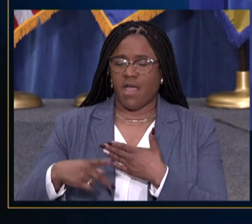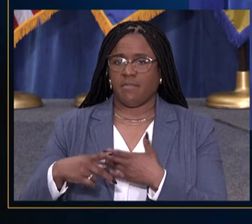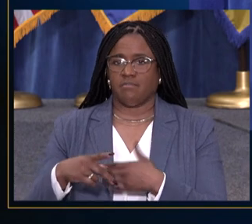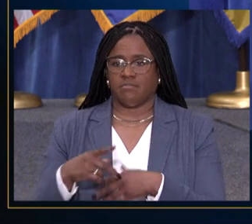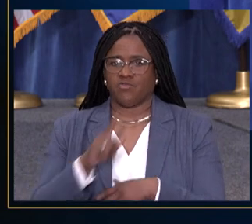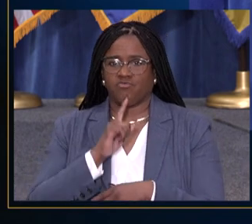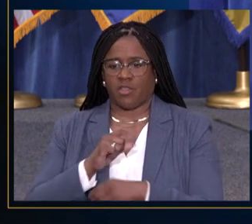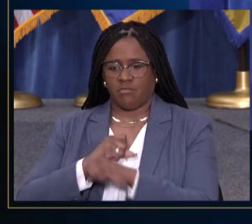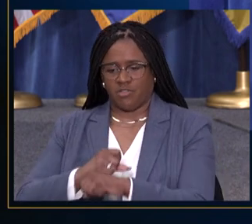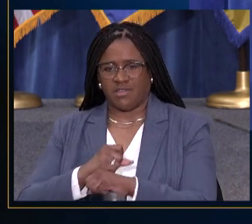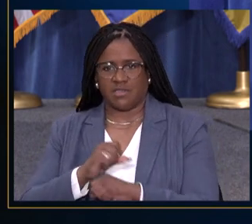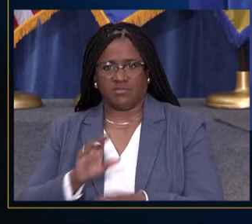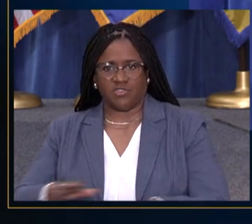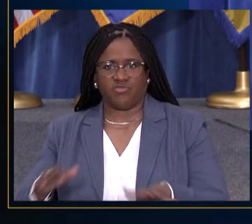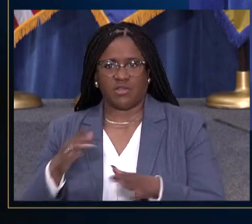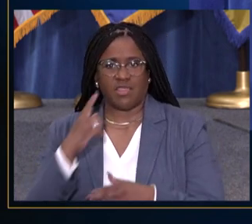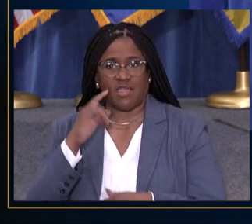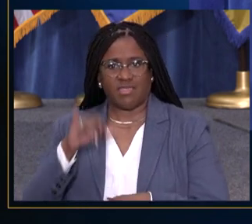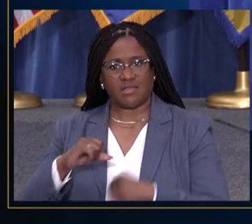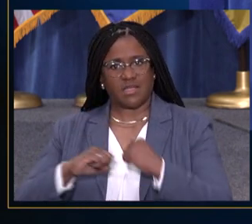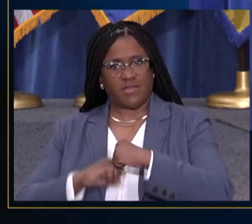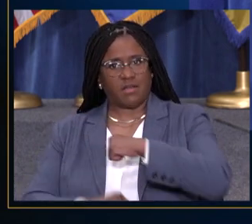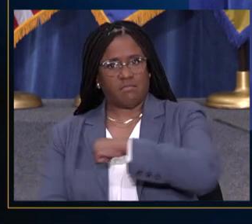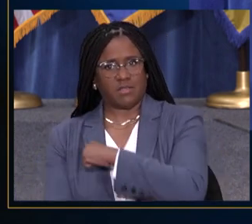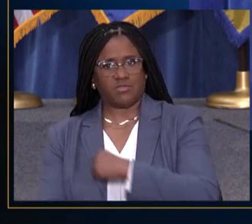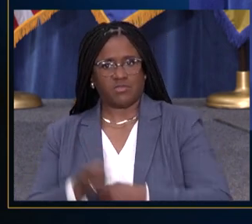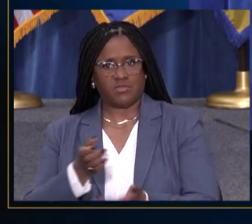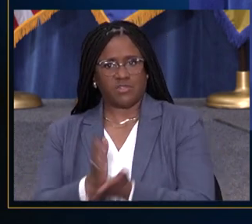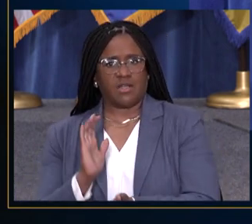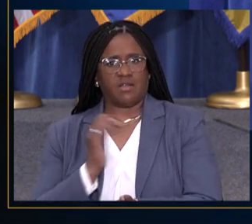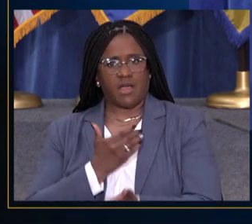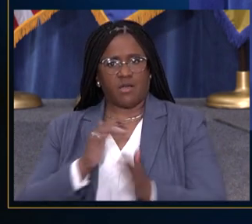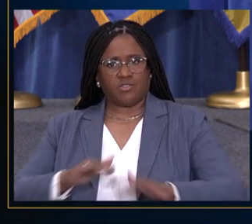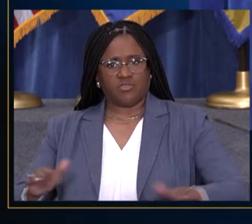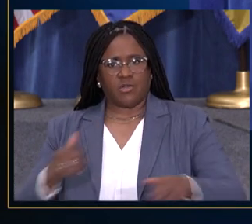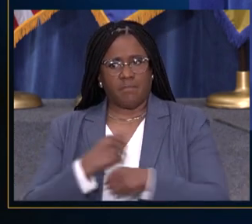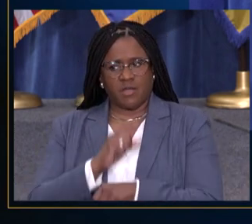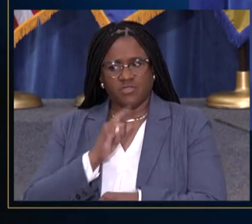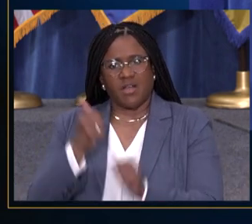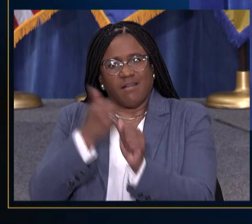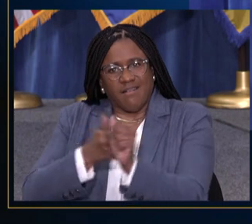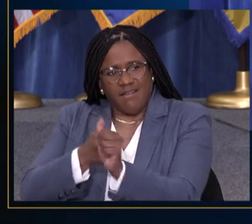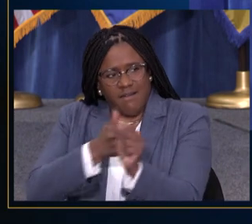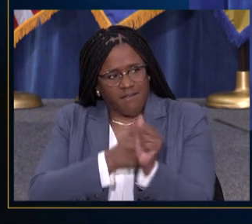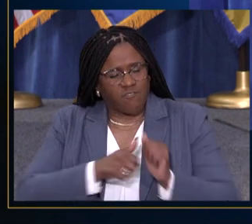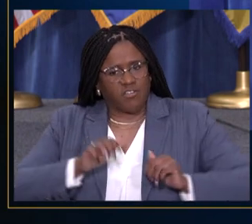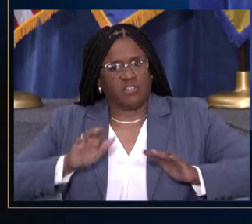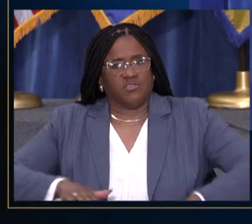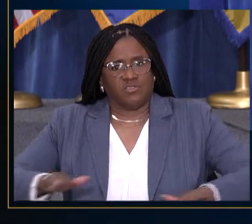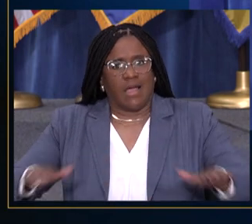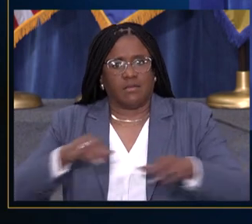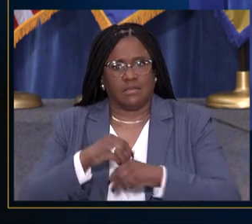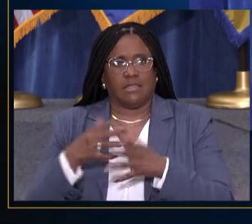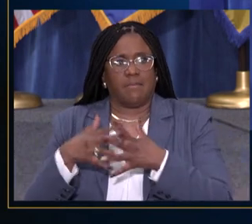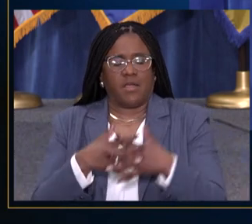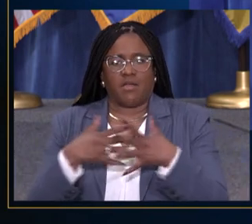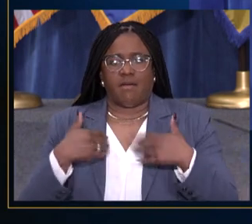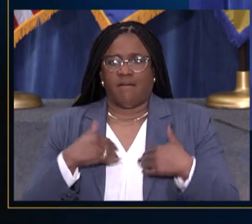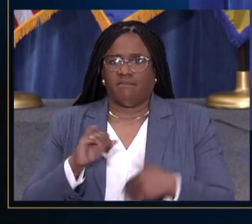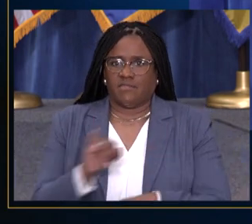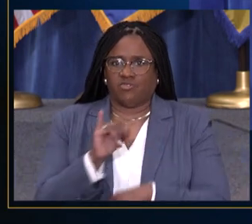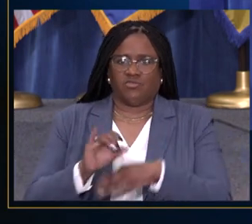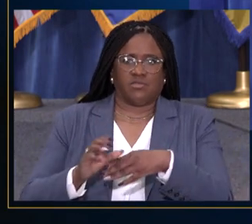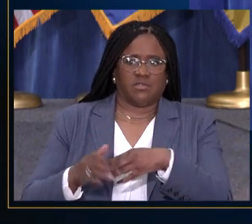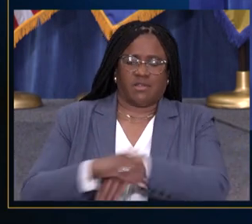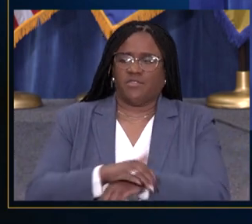children, and thinking that is a fundamental right of our country to make sure every child in America gets coverage. And that's